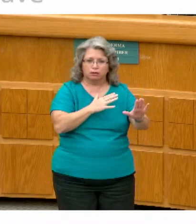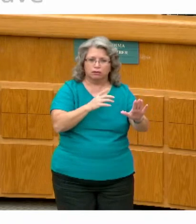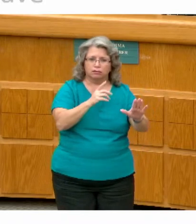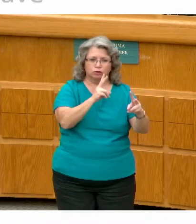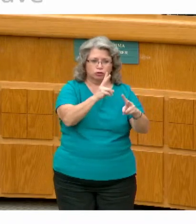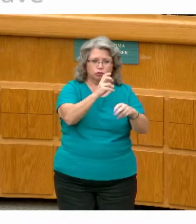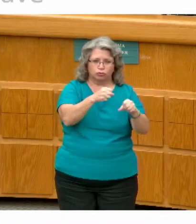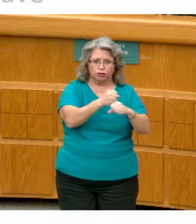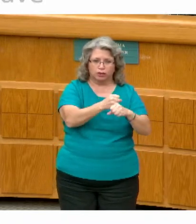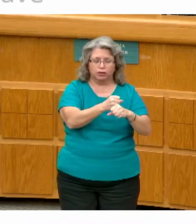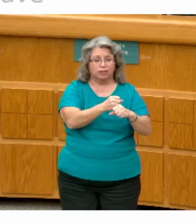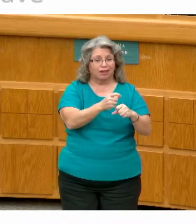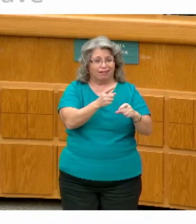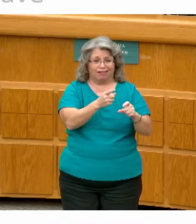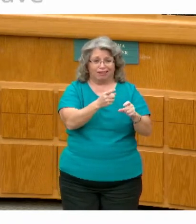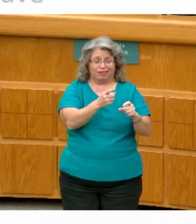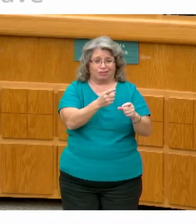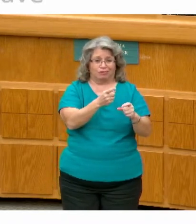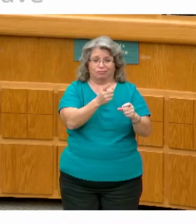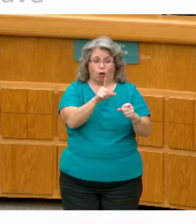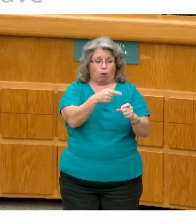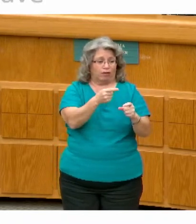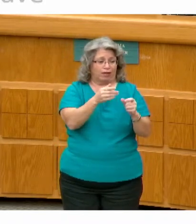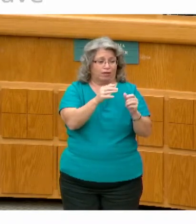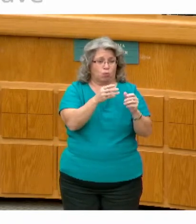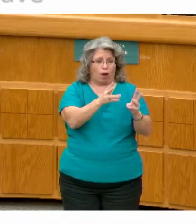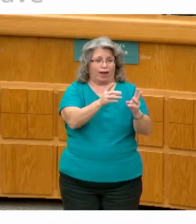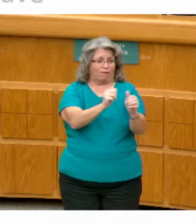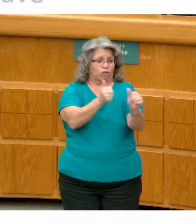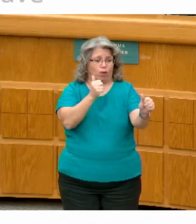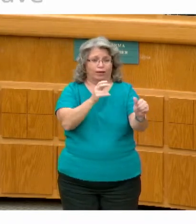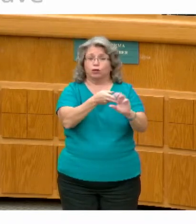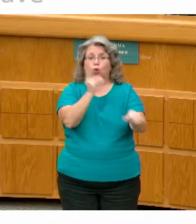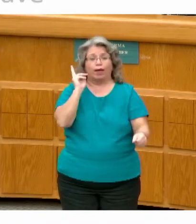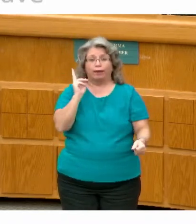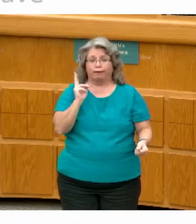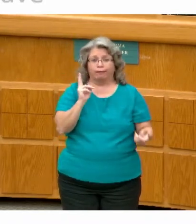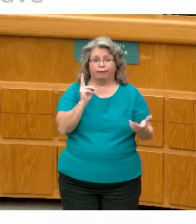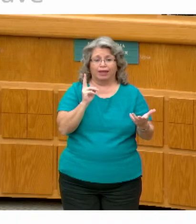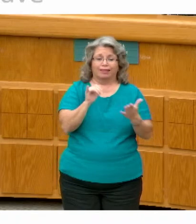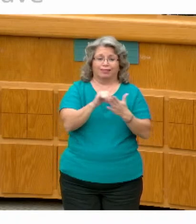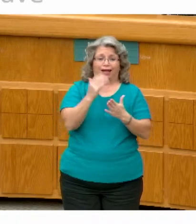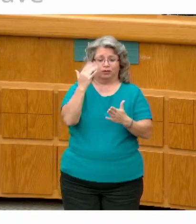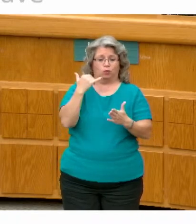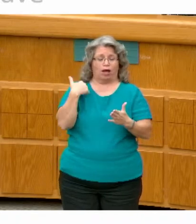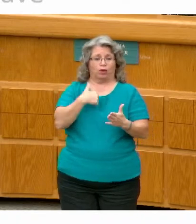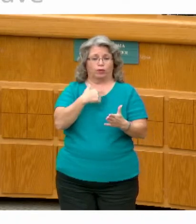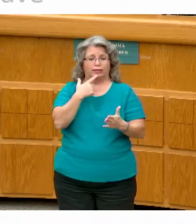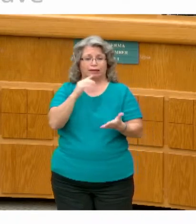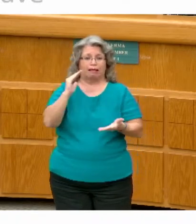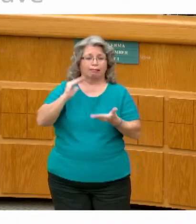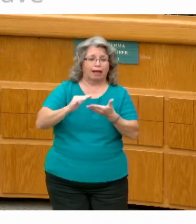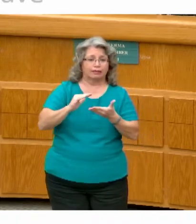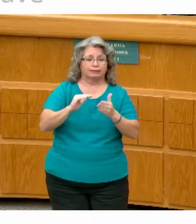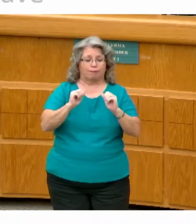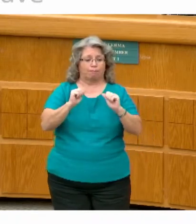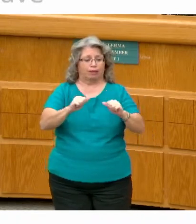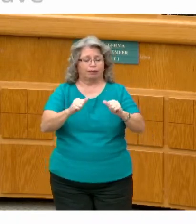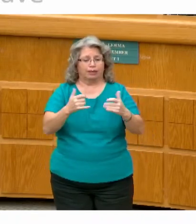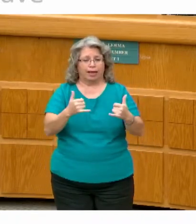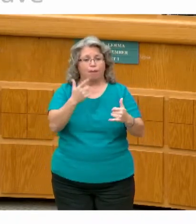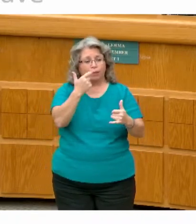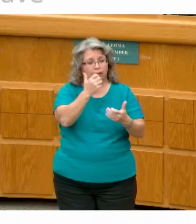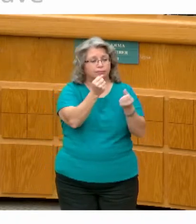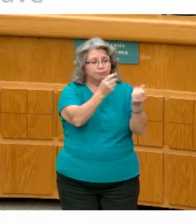is to quit. And that's part of the reason why we're near capacity again, because there's just less staffed beds in our hospitals now than there